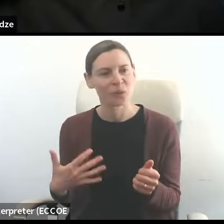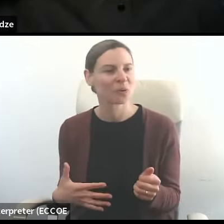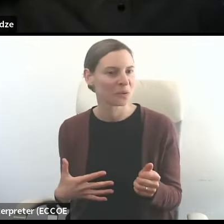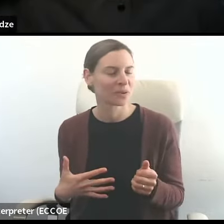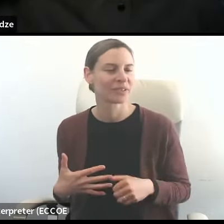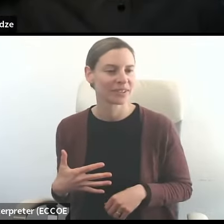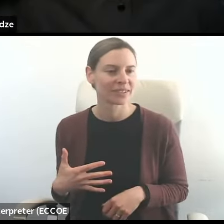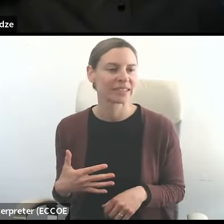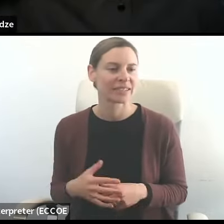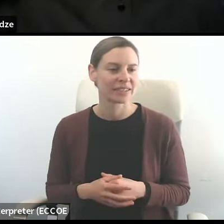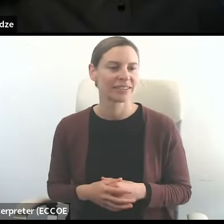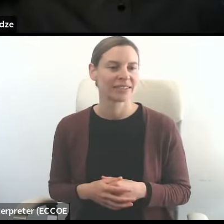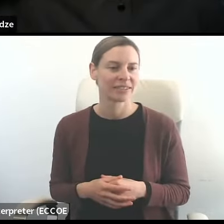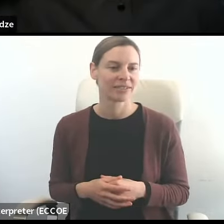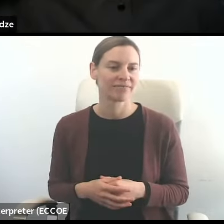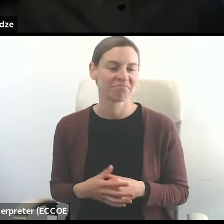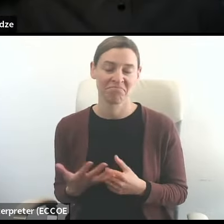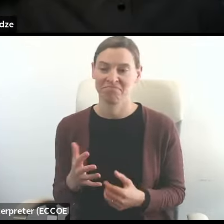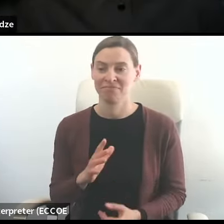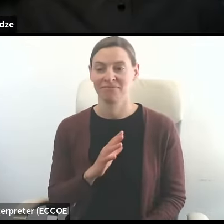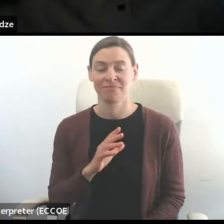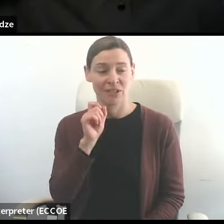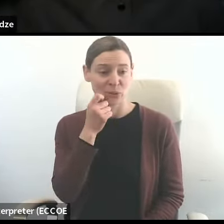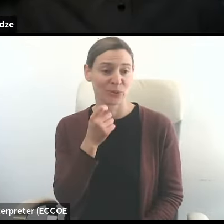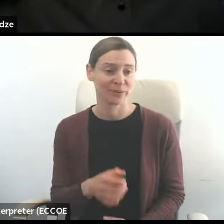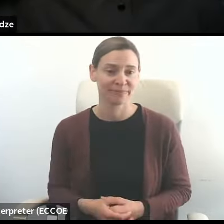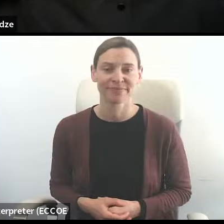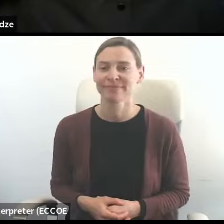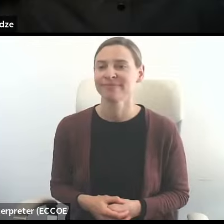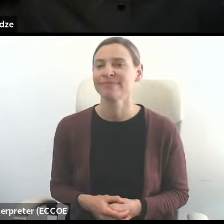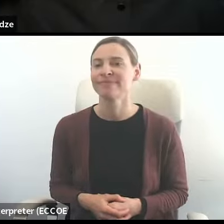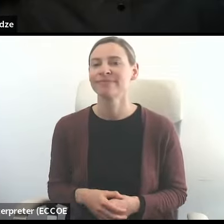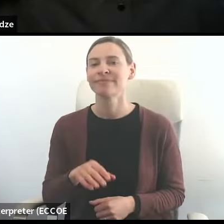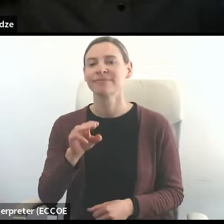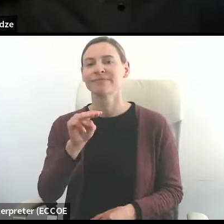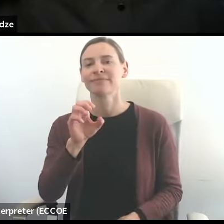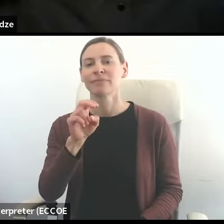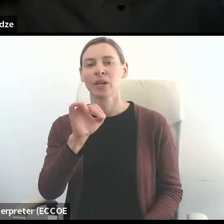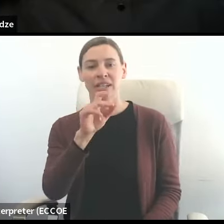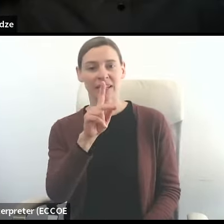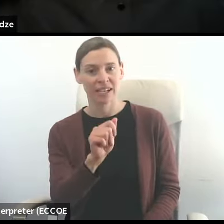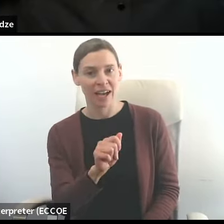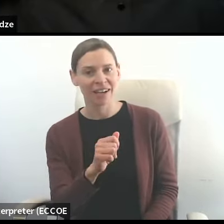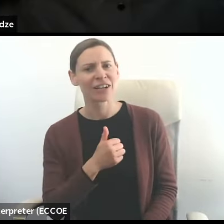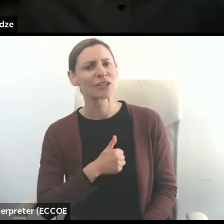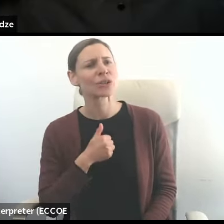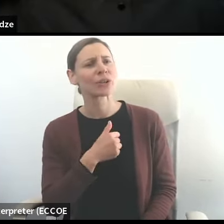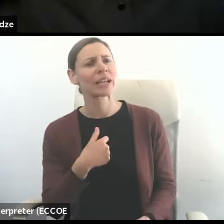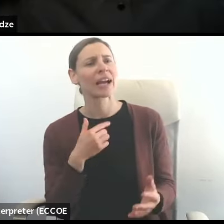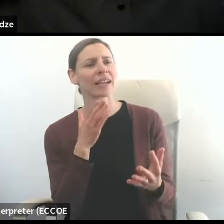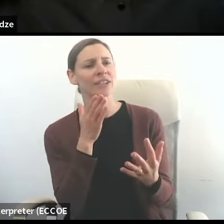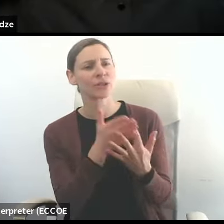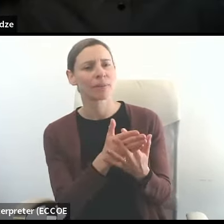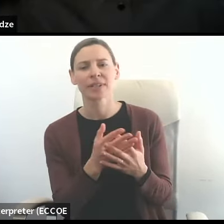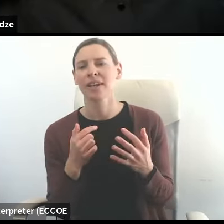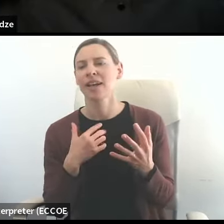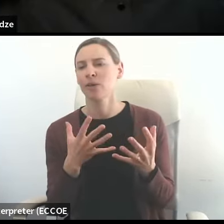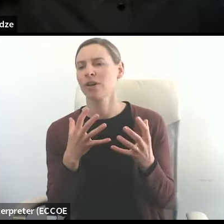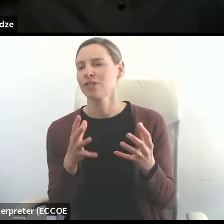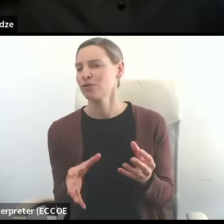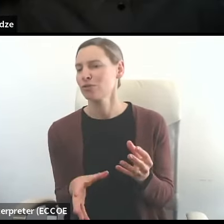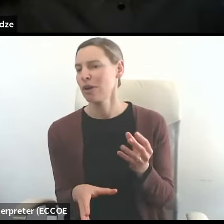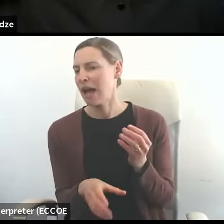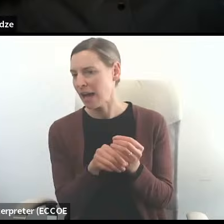of cool. I'm sorry, Olia, I interrupted. I wanted to add something. You know,